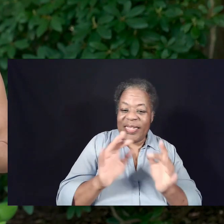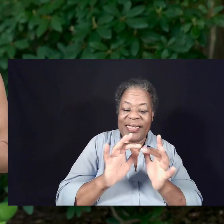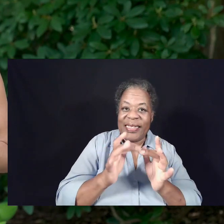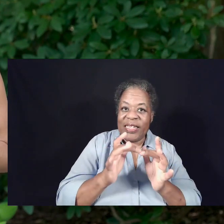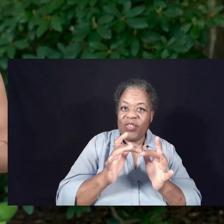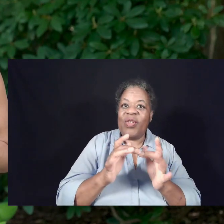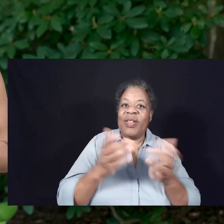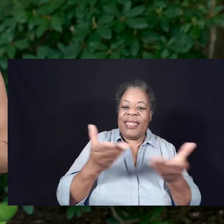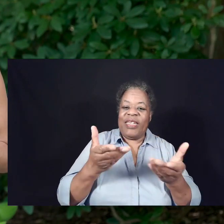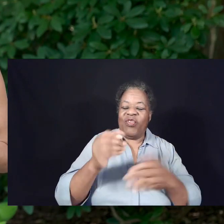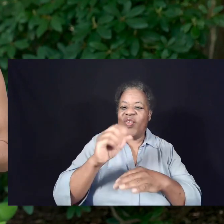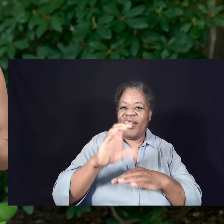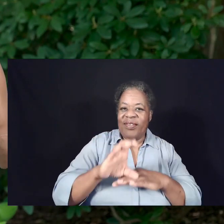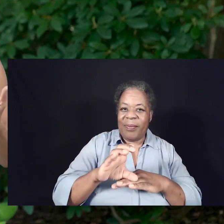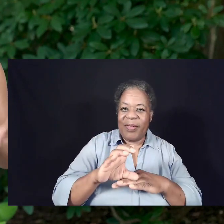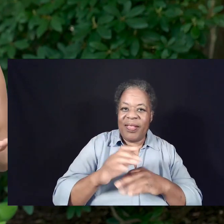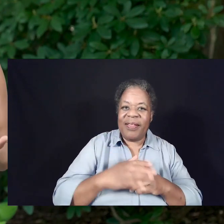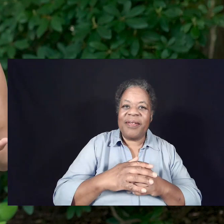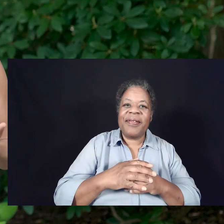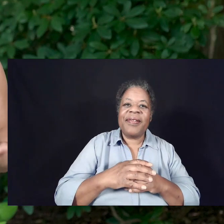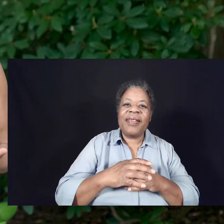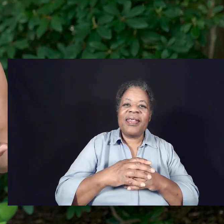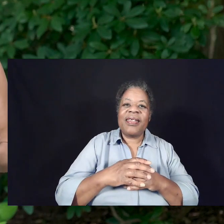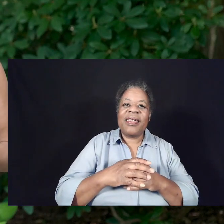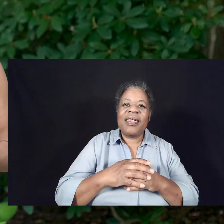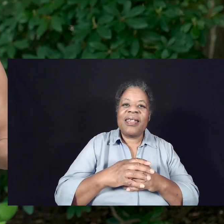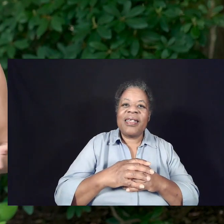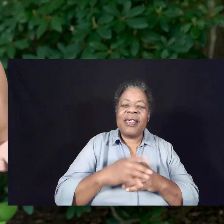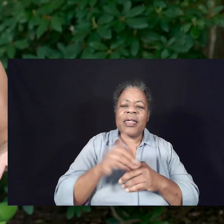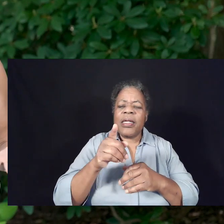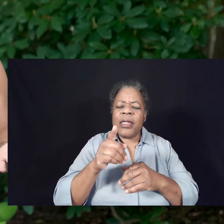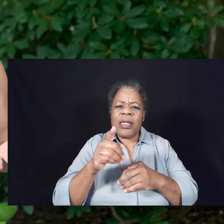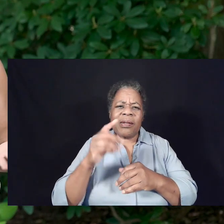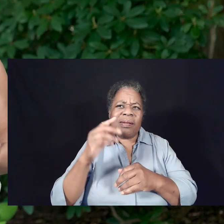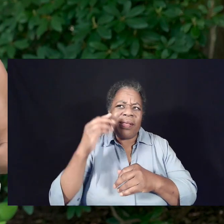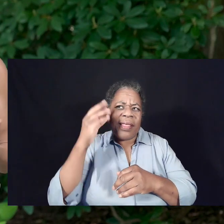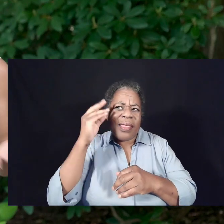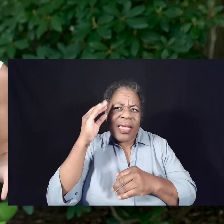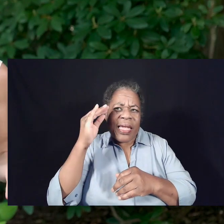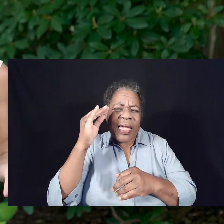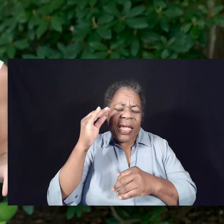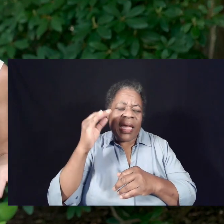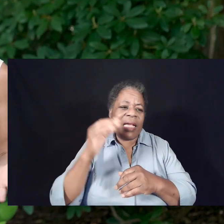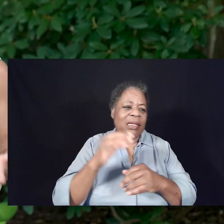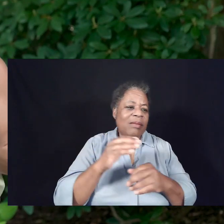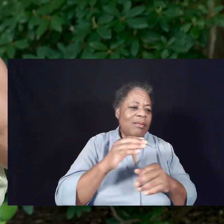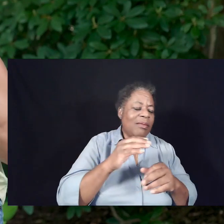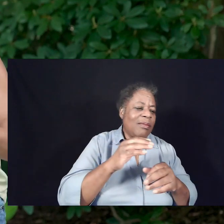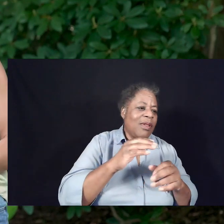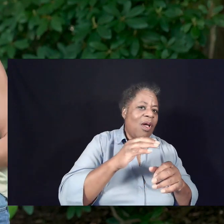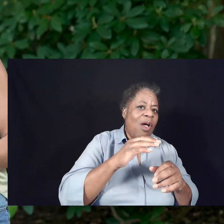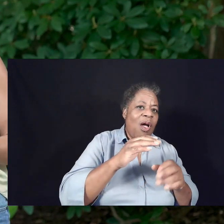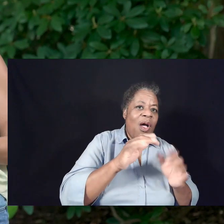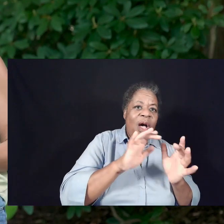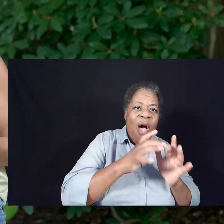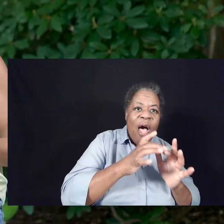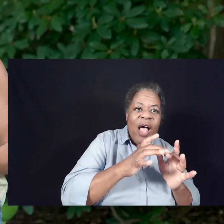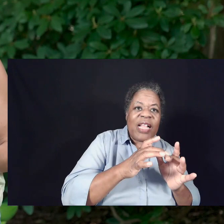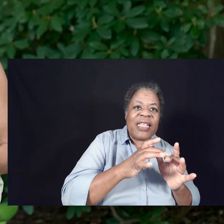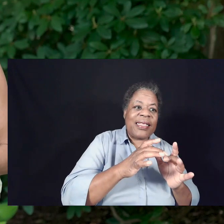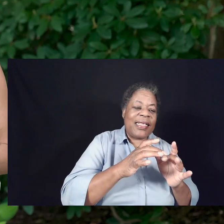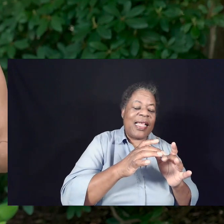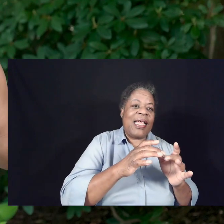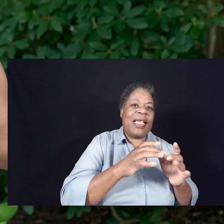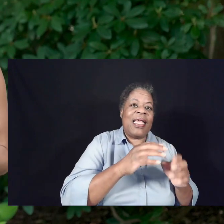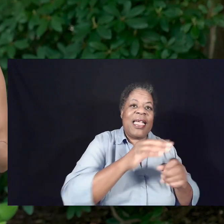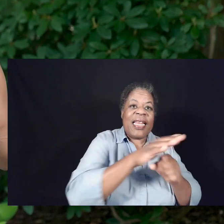at Grace. And also, if you're wondering what the difference is between an online campus pastor and a pastor of digital